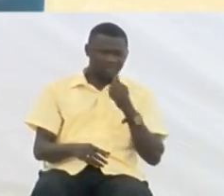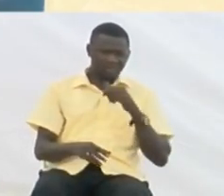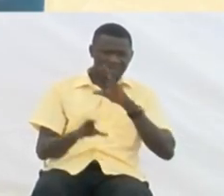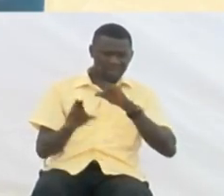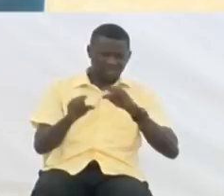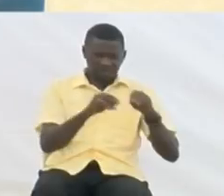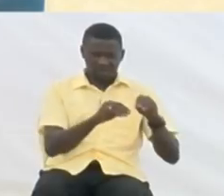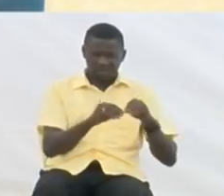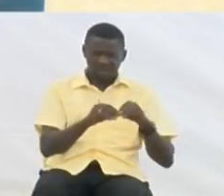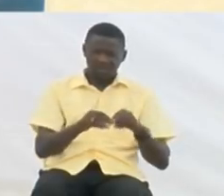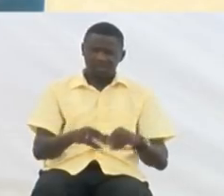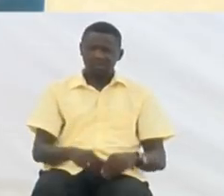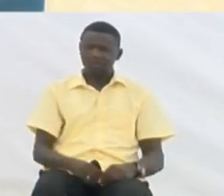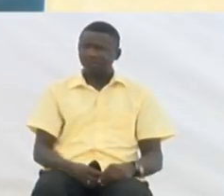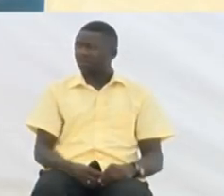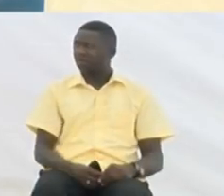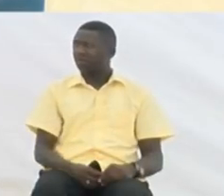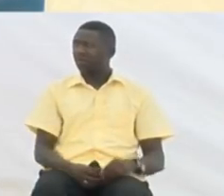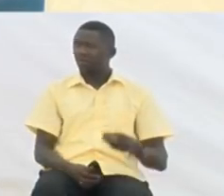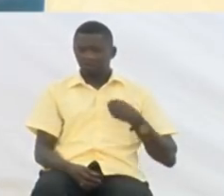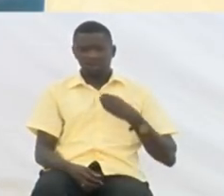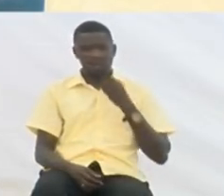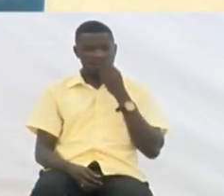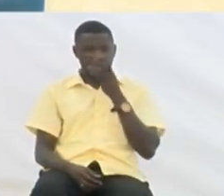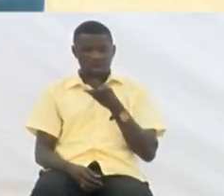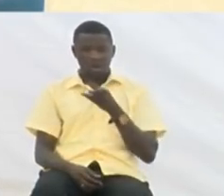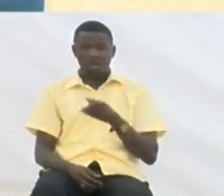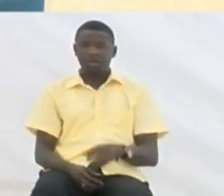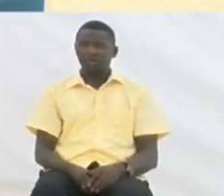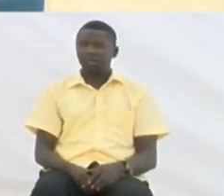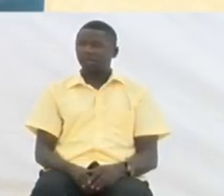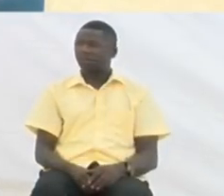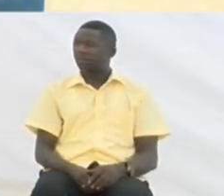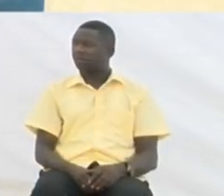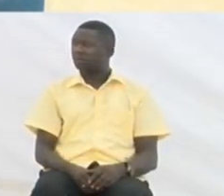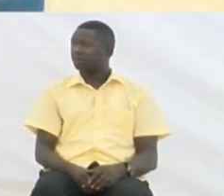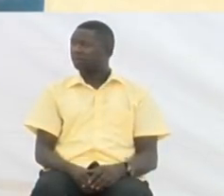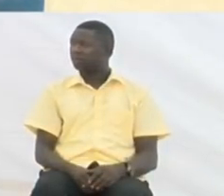kabiringeje. When I saw them, nte ko I said